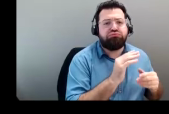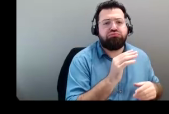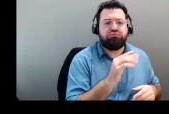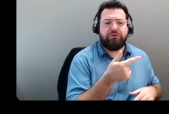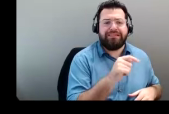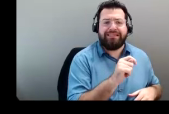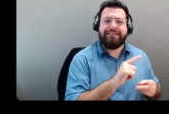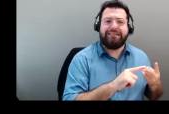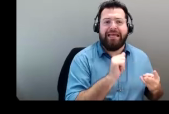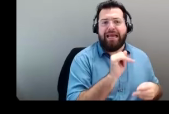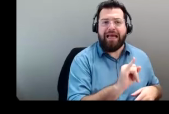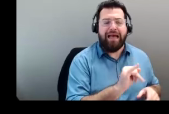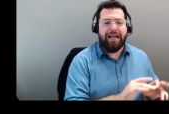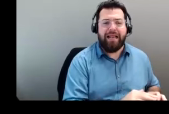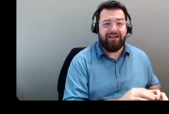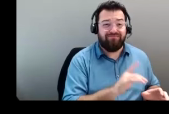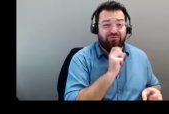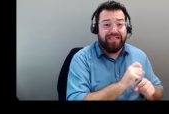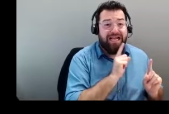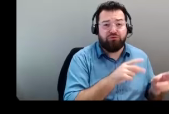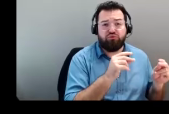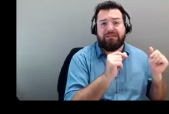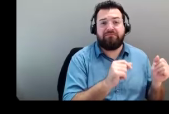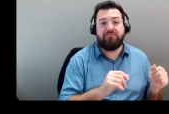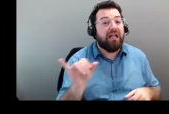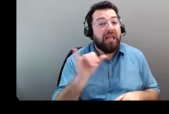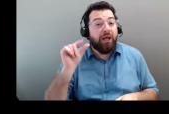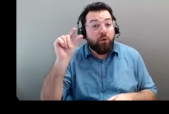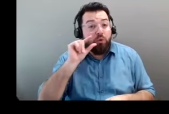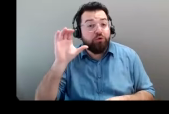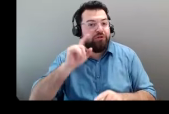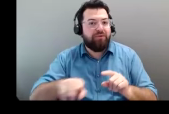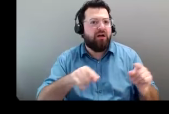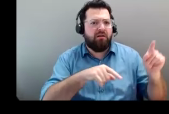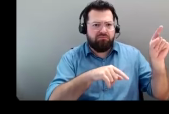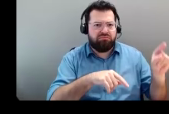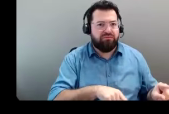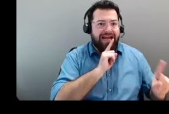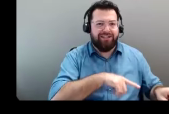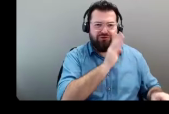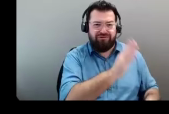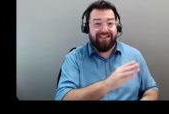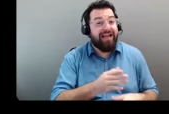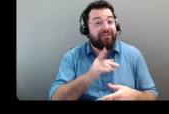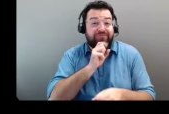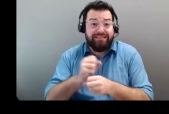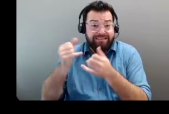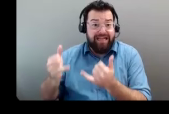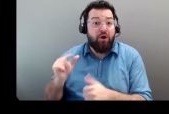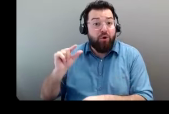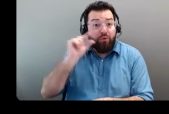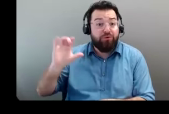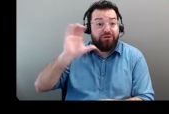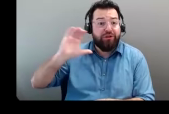those answers. It's like a Google search, but enhanced. It answers your question directly. And even now, Google searches are